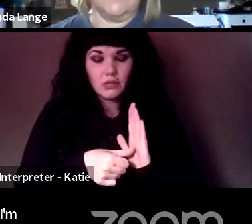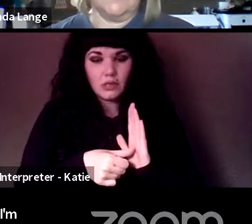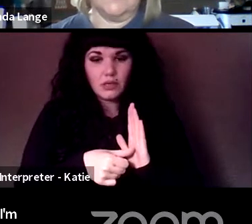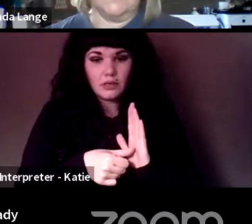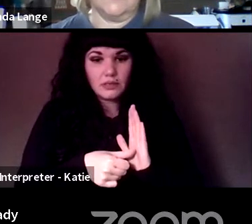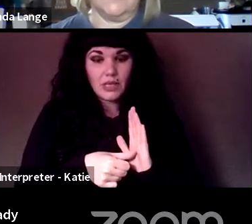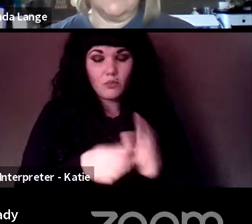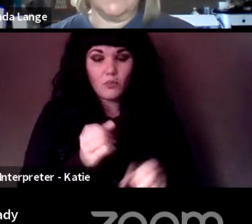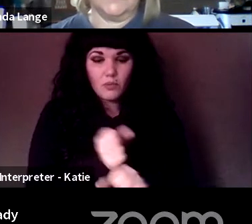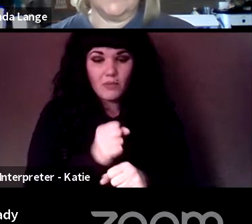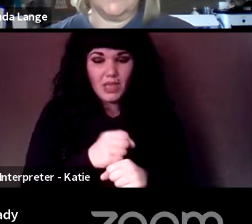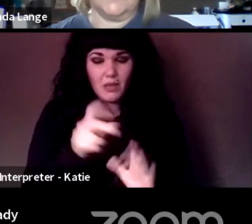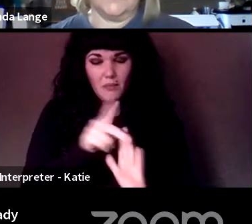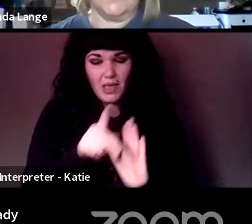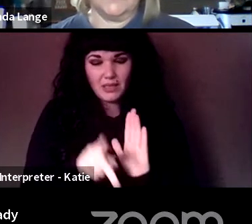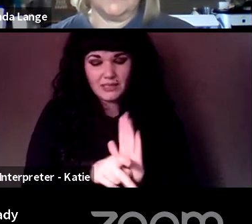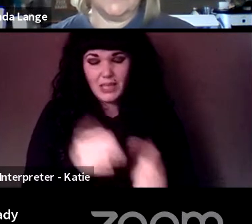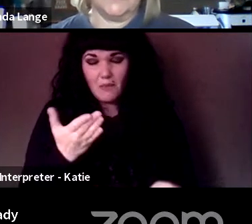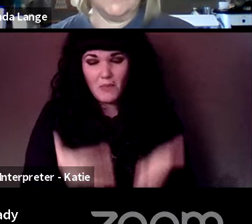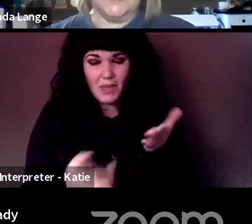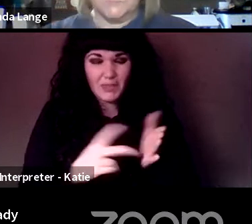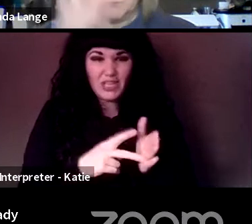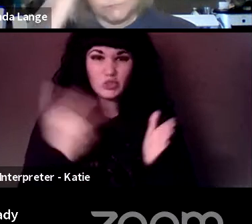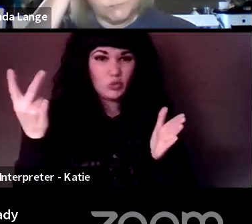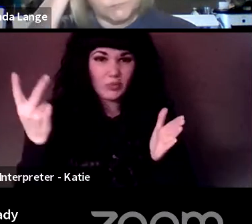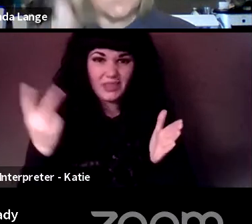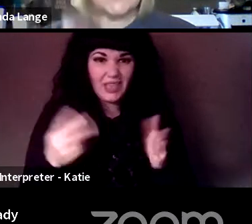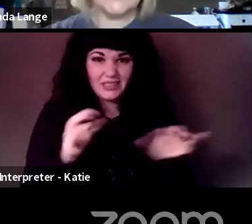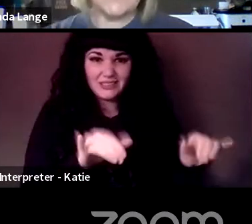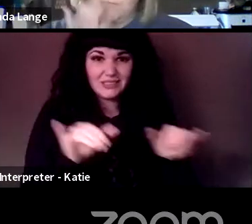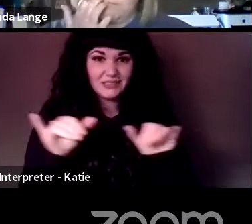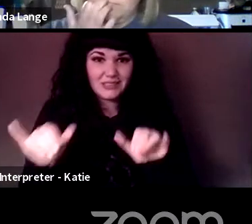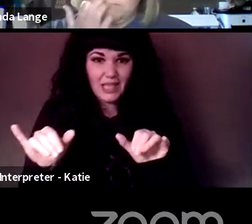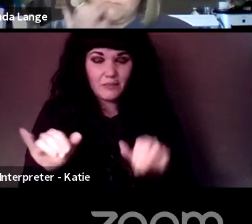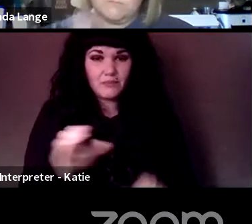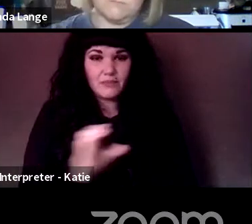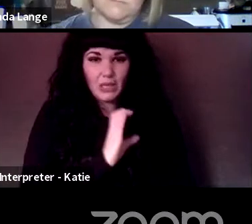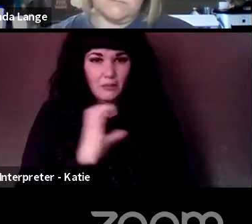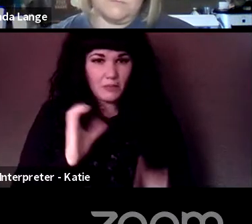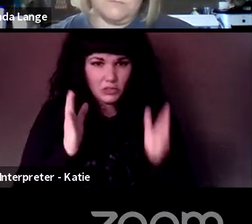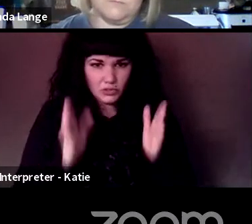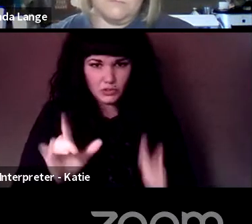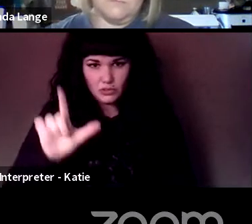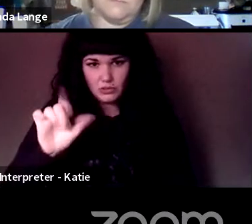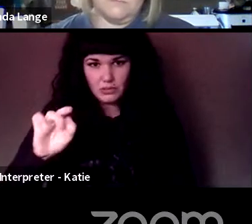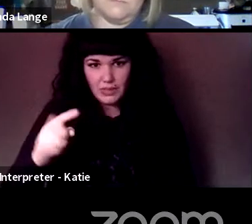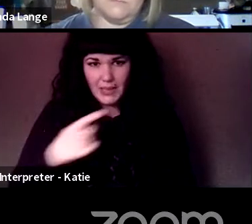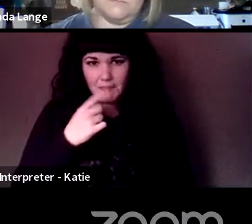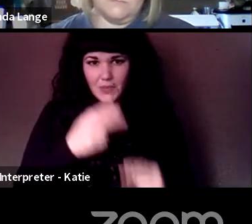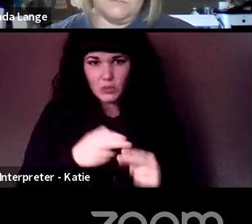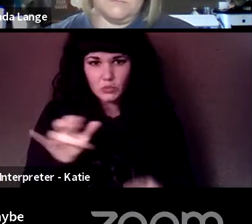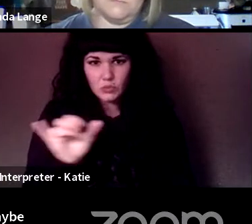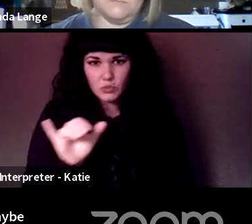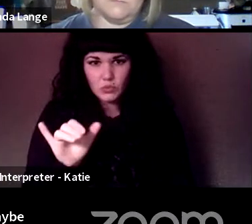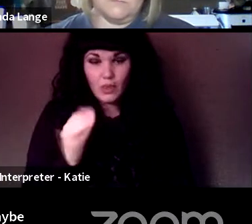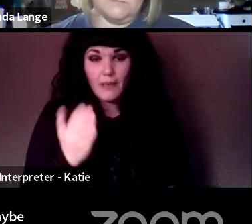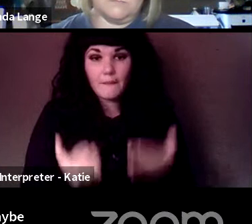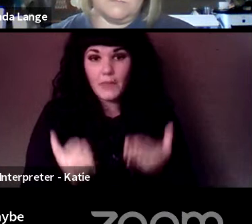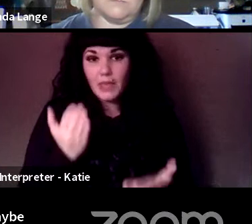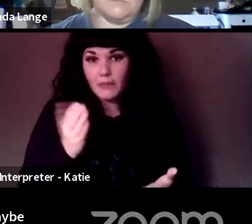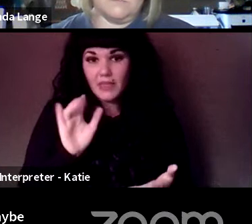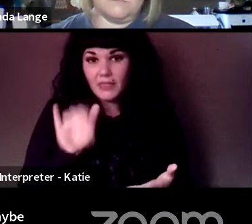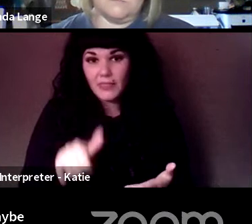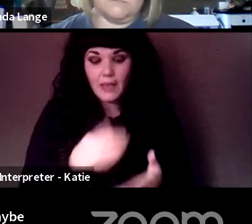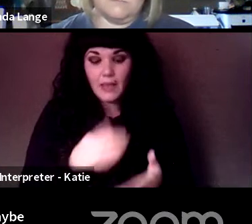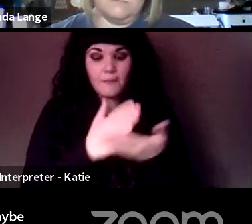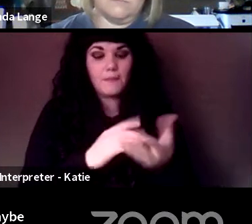duplicative. And I think, Commissioner Lang also said the same thing. Maybe we want to take the attendance piece out. And I know that's,